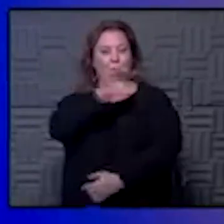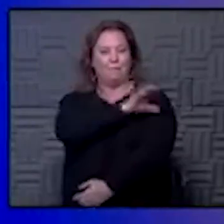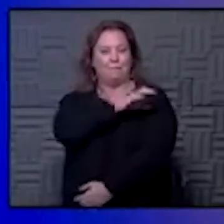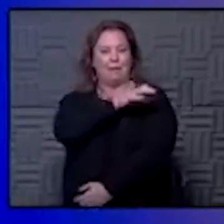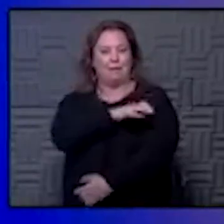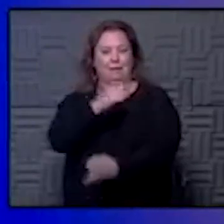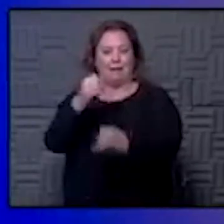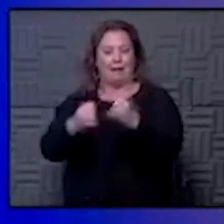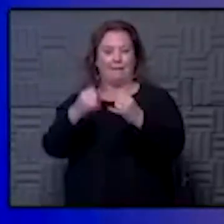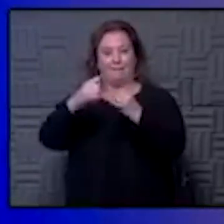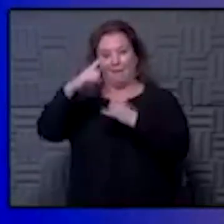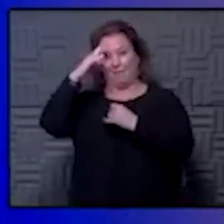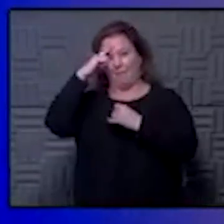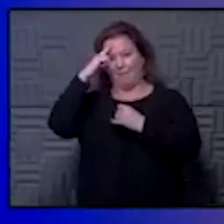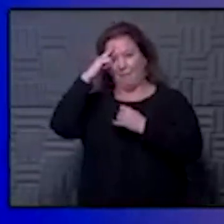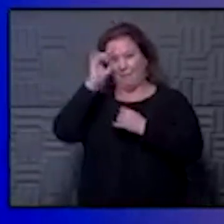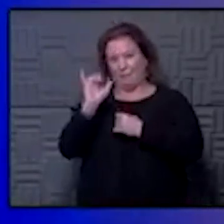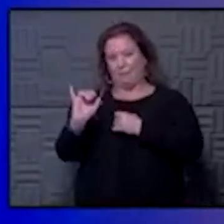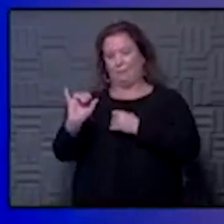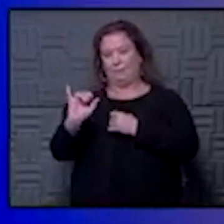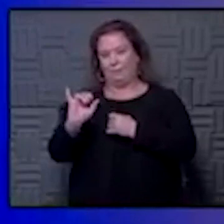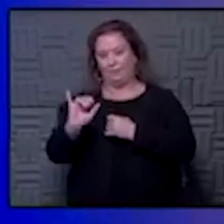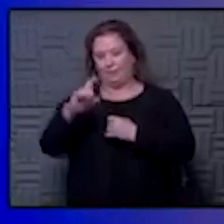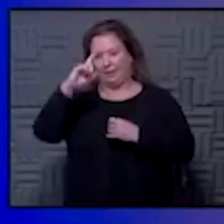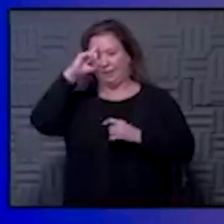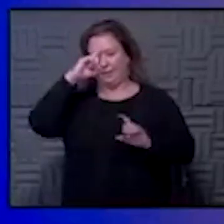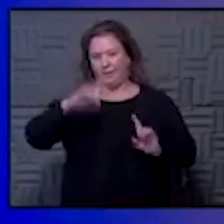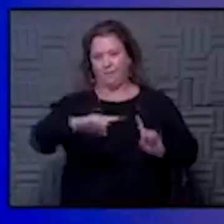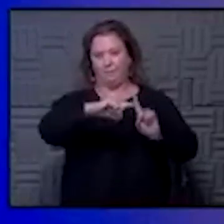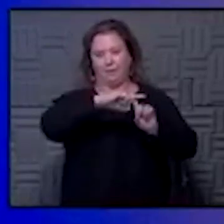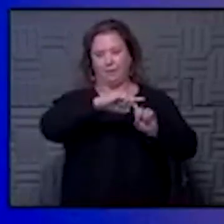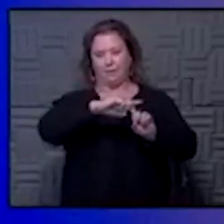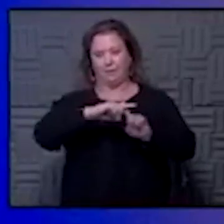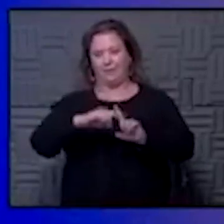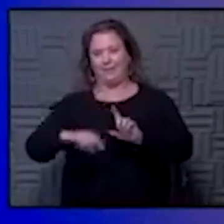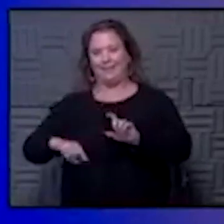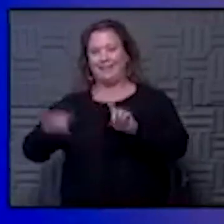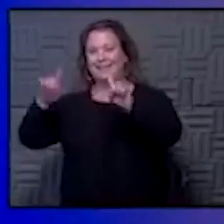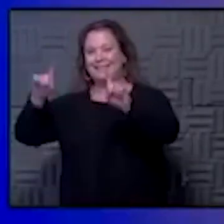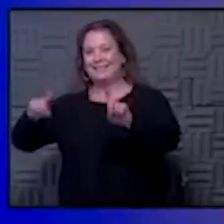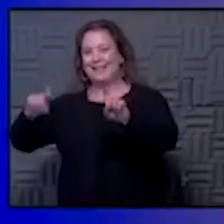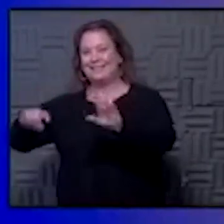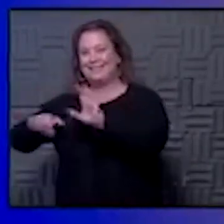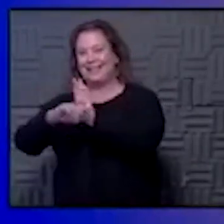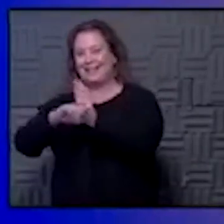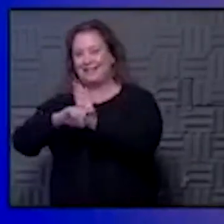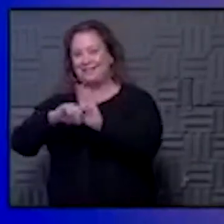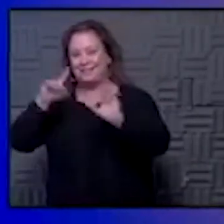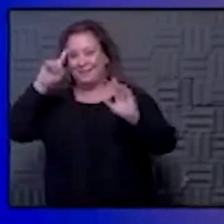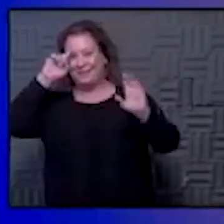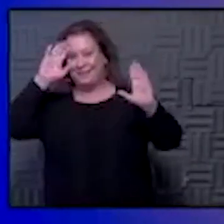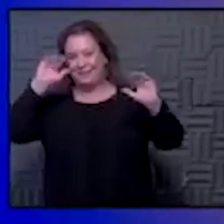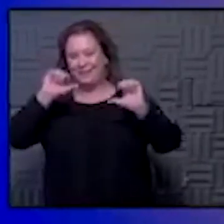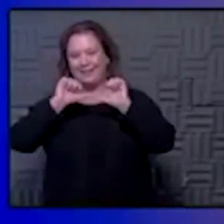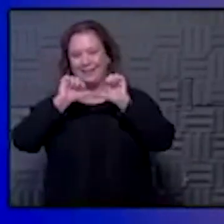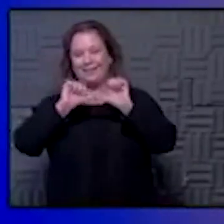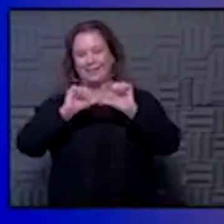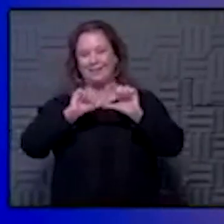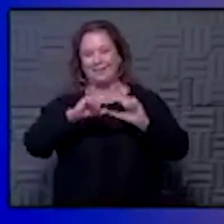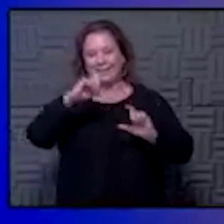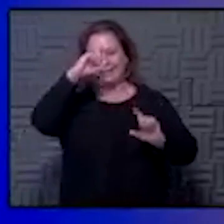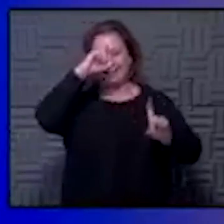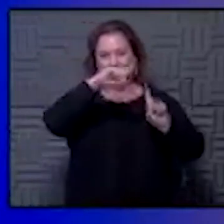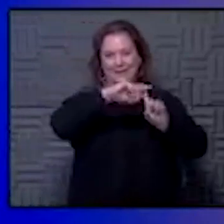a final thought of think positive, but test negative. And so hopefully everybody can continue to do that out